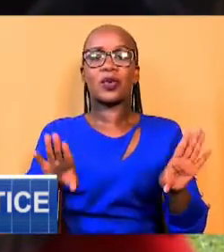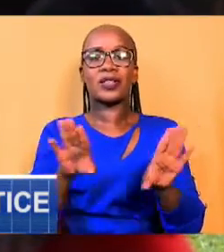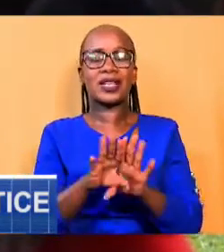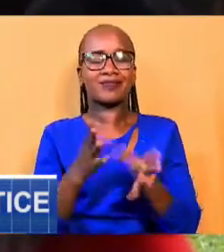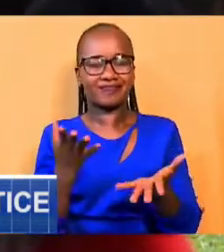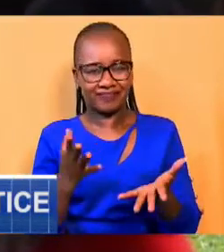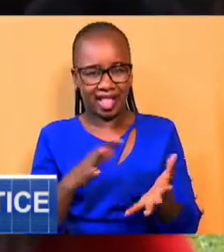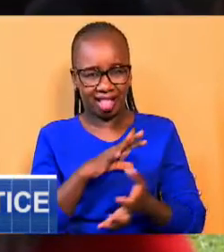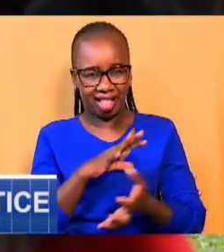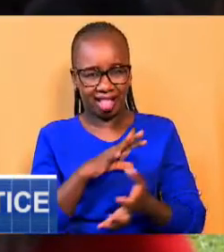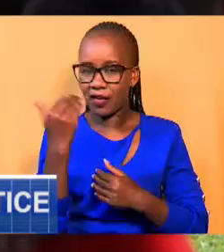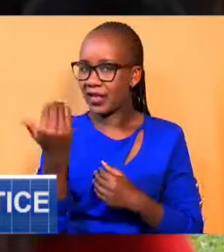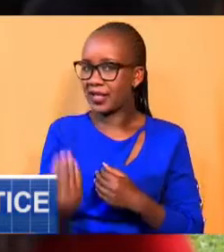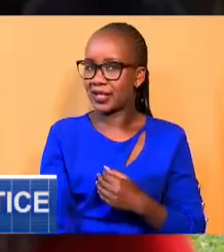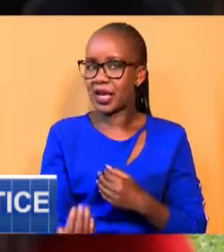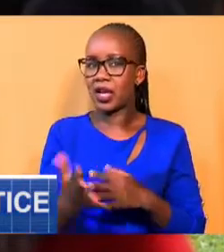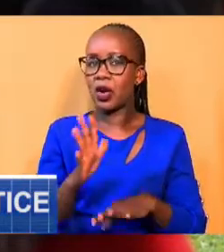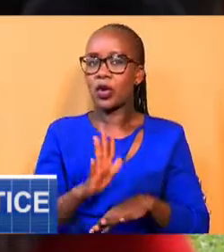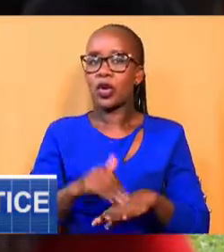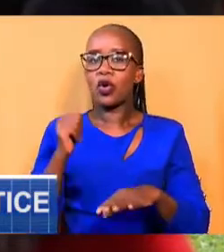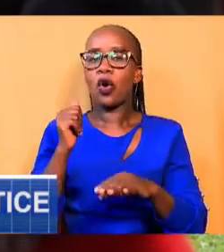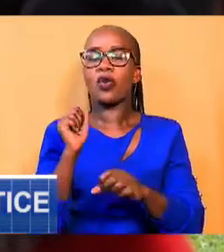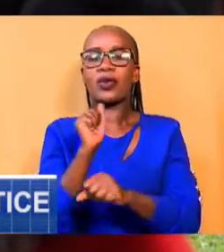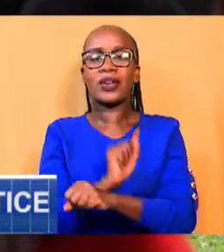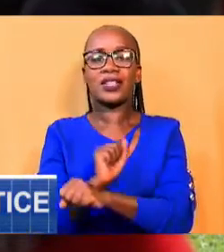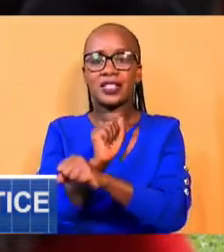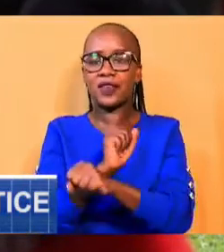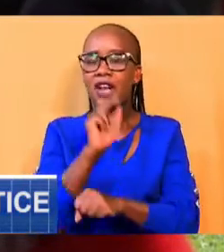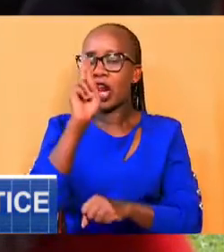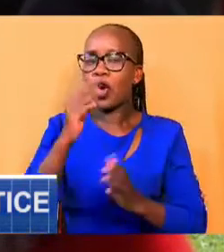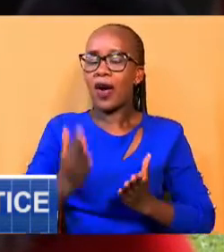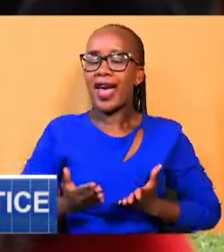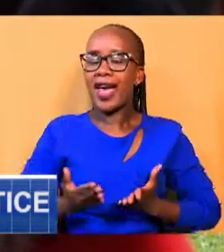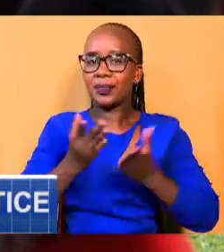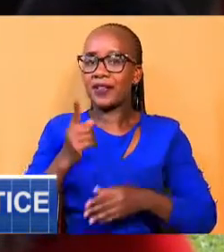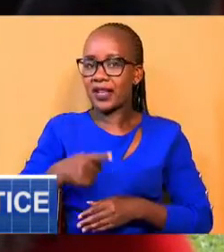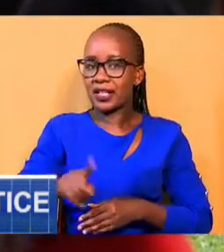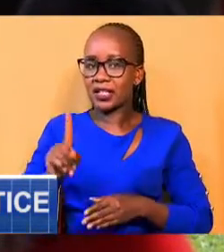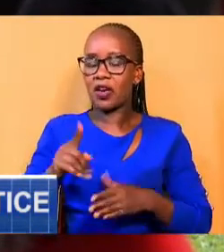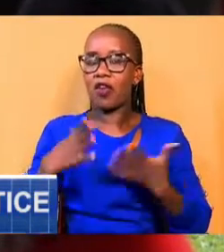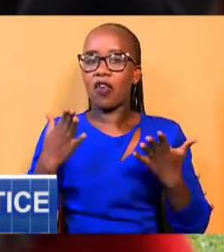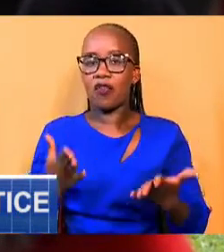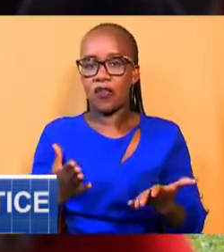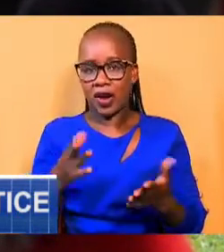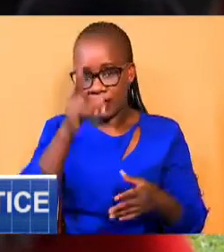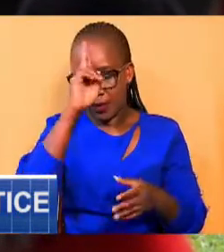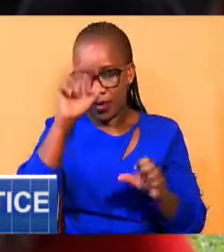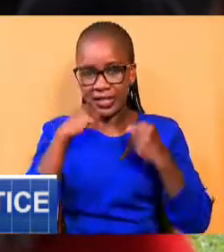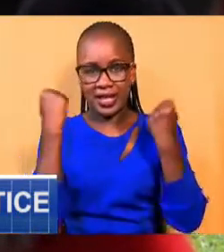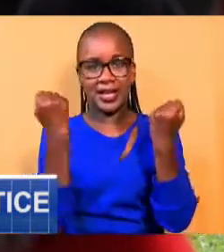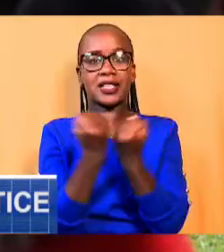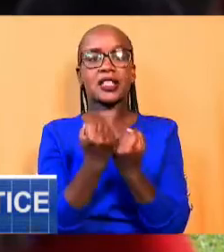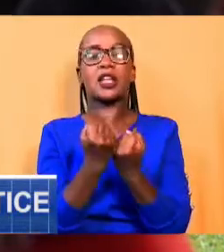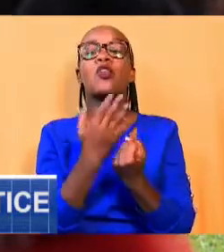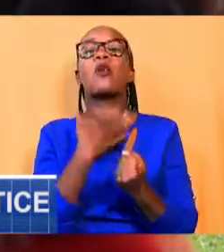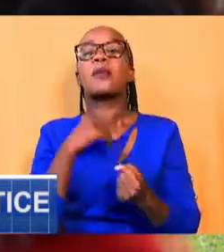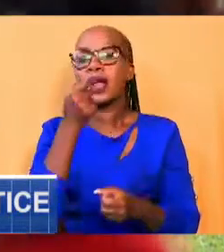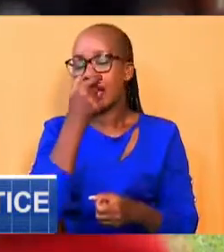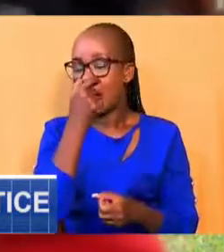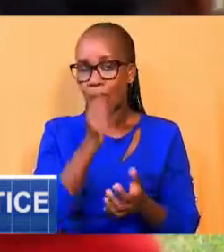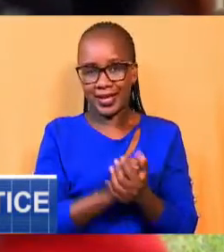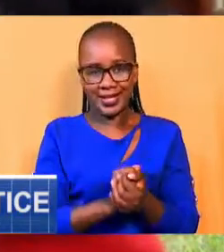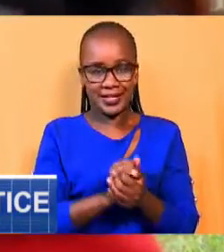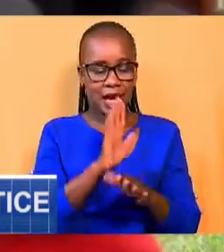wrongfully convicted as the child couldn't defend nor express himself as the police and the society would have